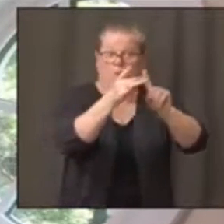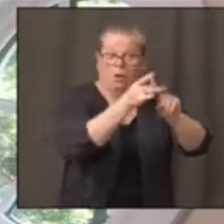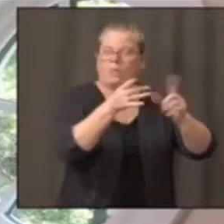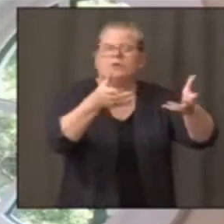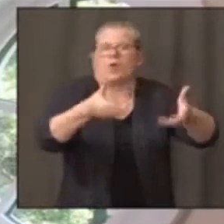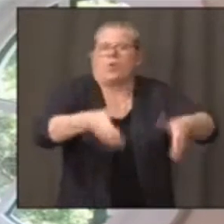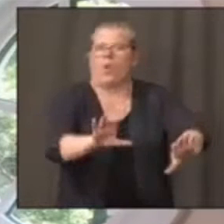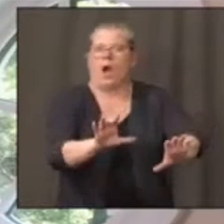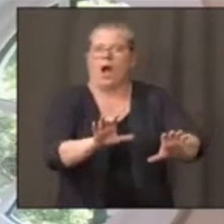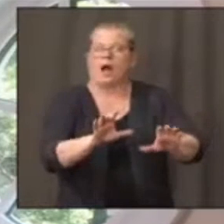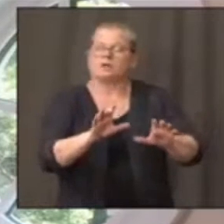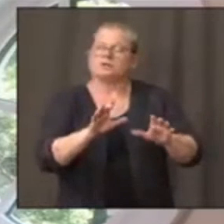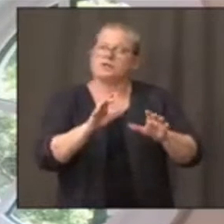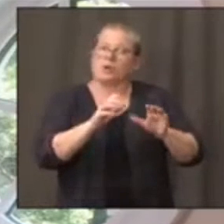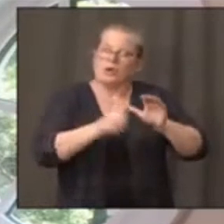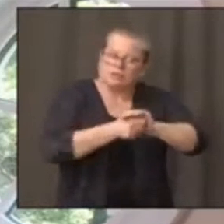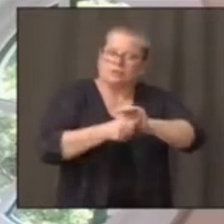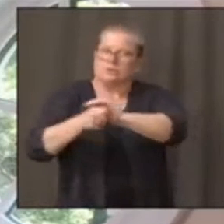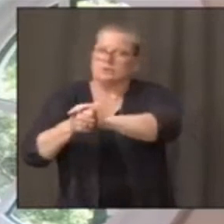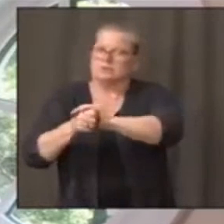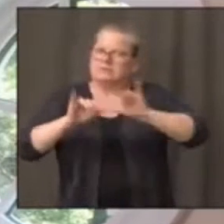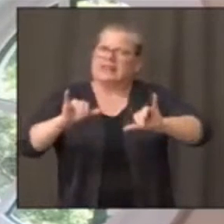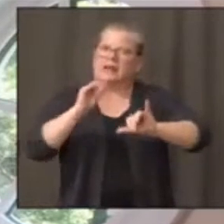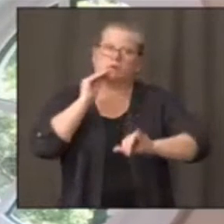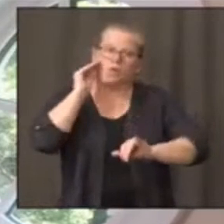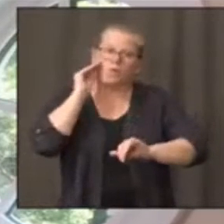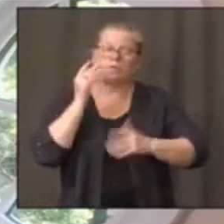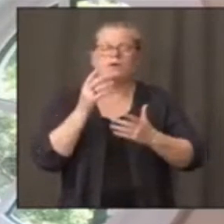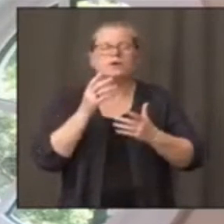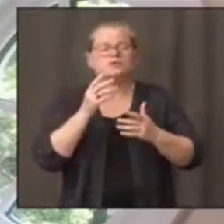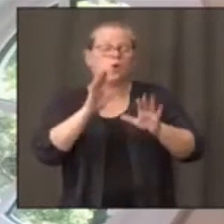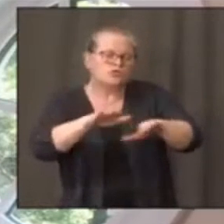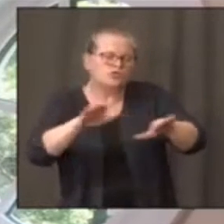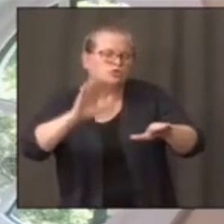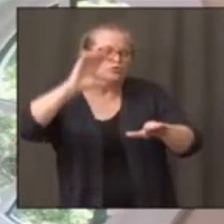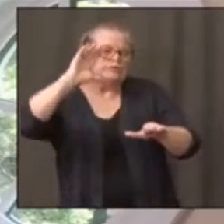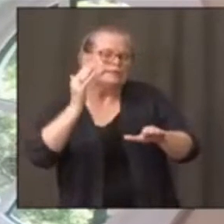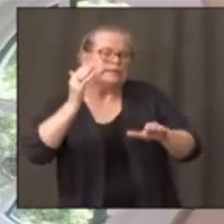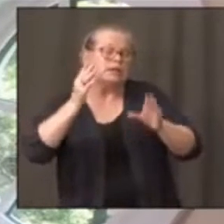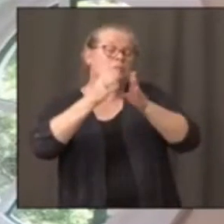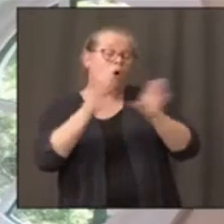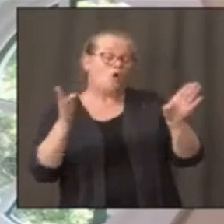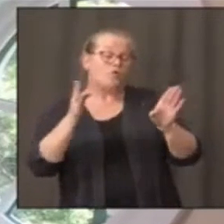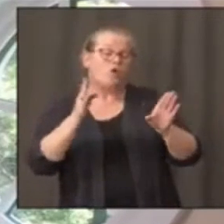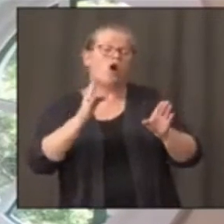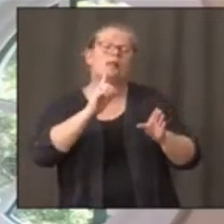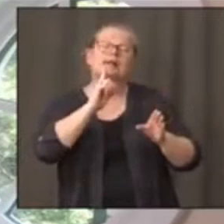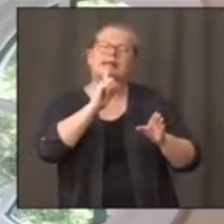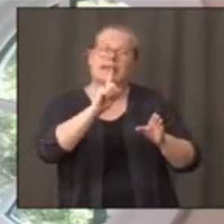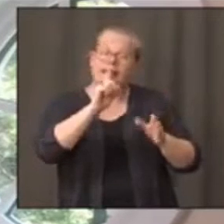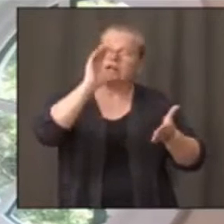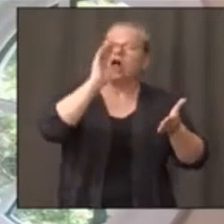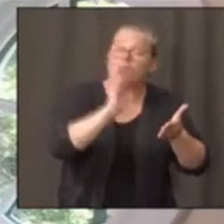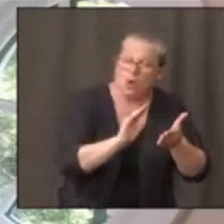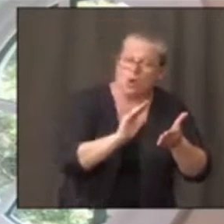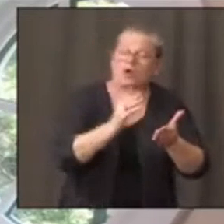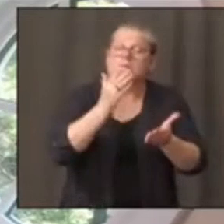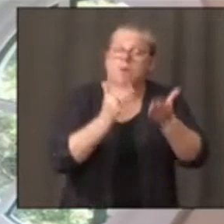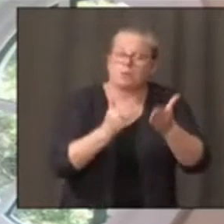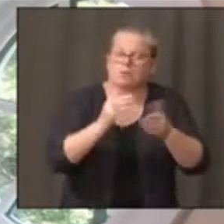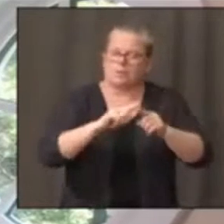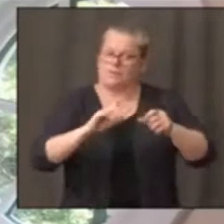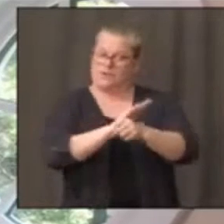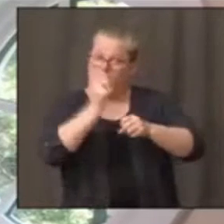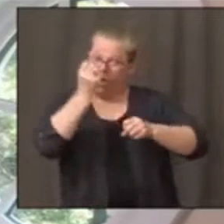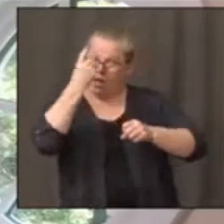children. It appears to be lower, and it probably is lower, but we don't fully understand that. The one reliable study